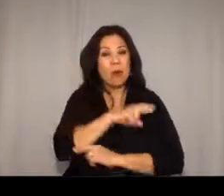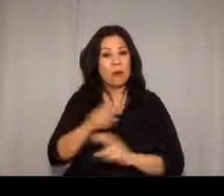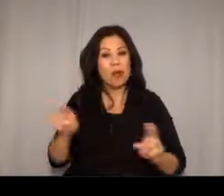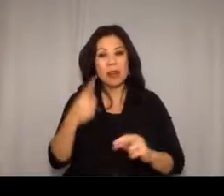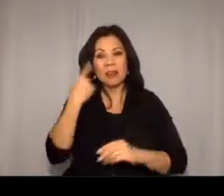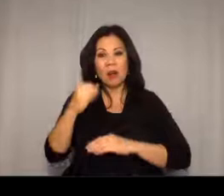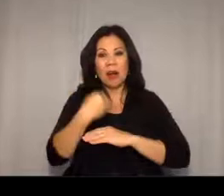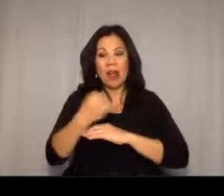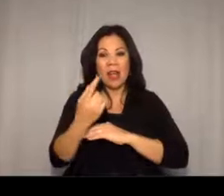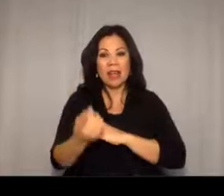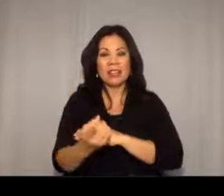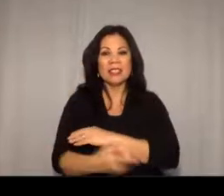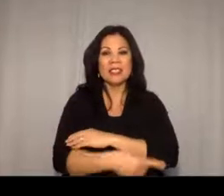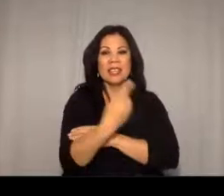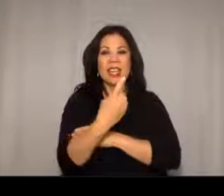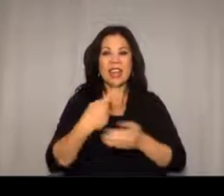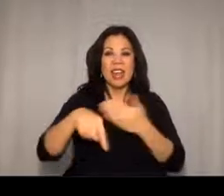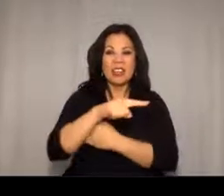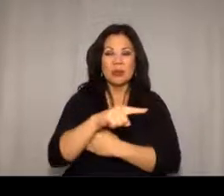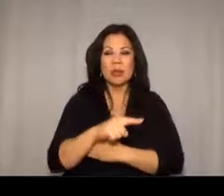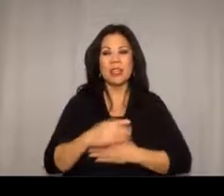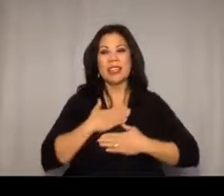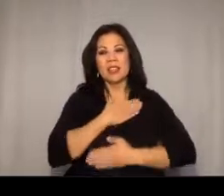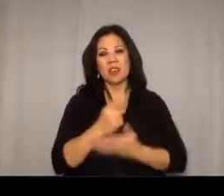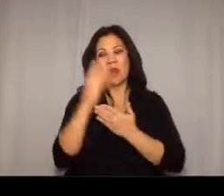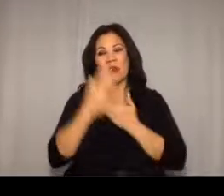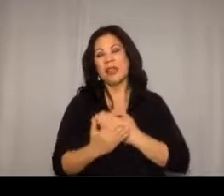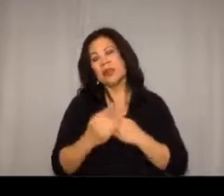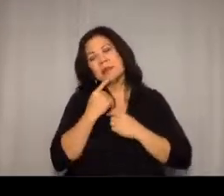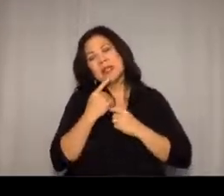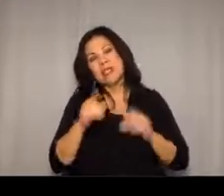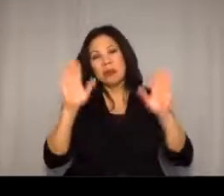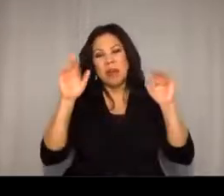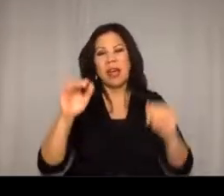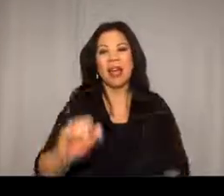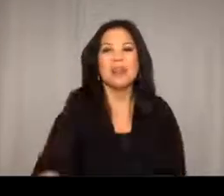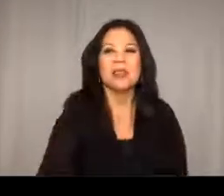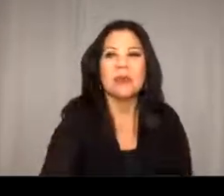Island Day next week. Have a lovely weekend. Miss you. Bye-bye.